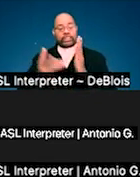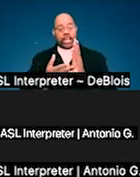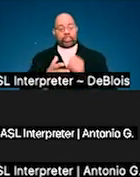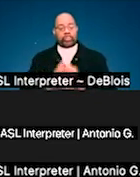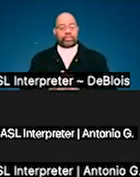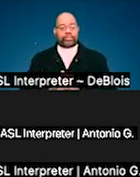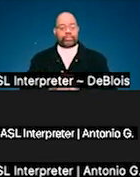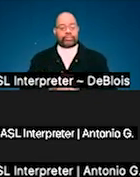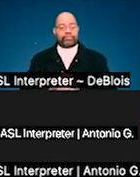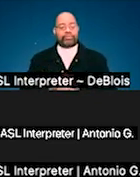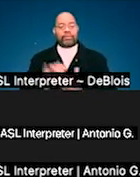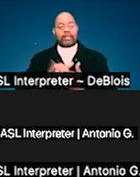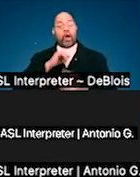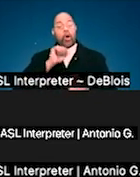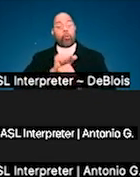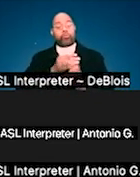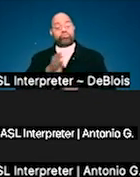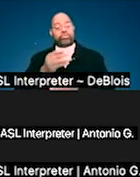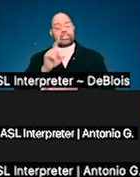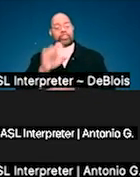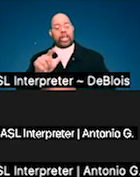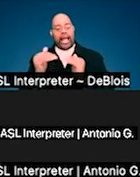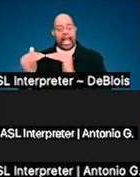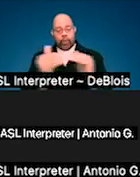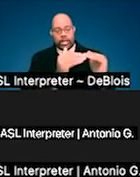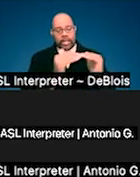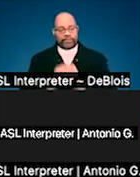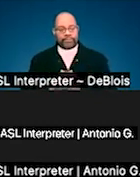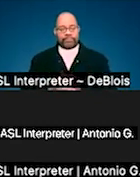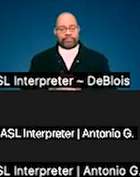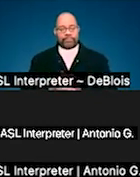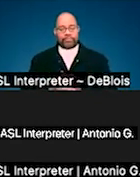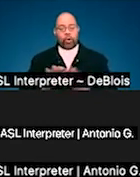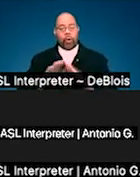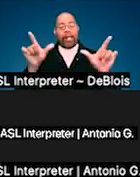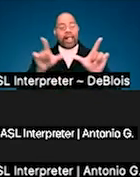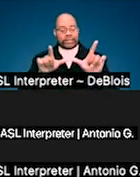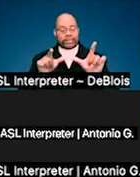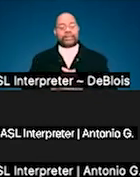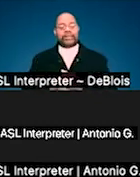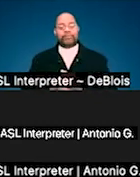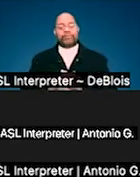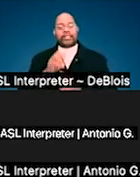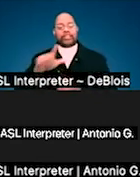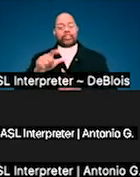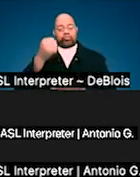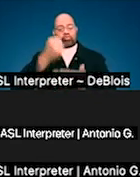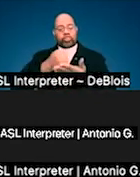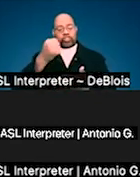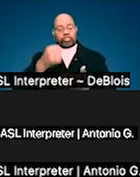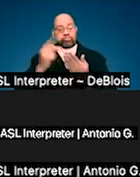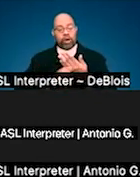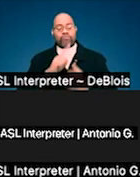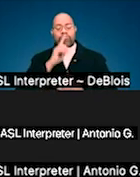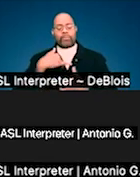Technology, where I work on our digital equity, open licensing, and digital credentials initiatives. I'm